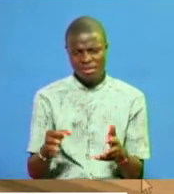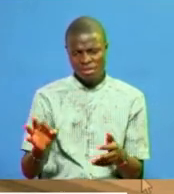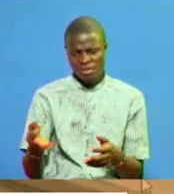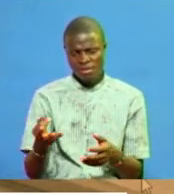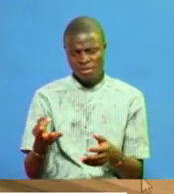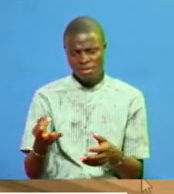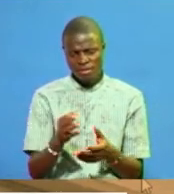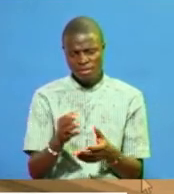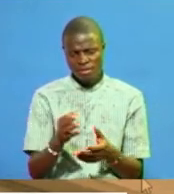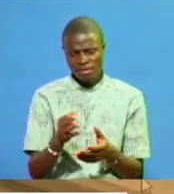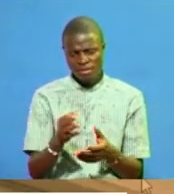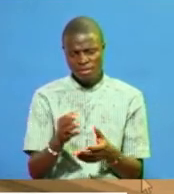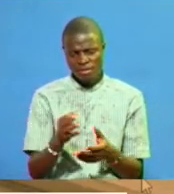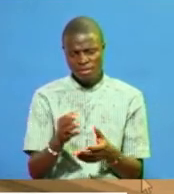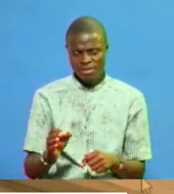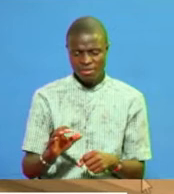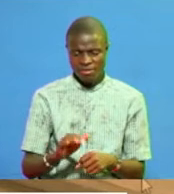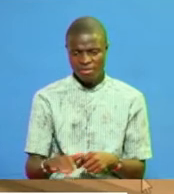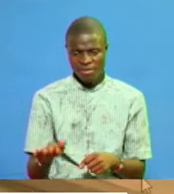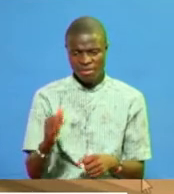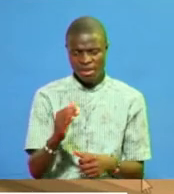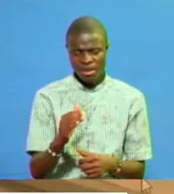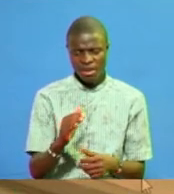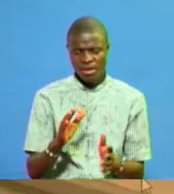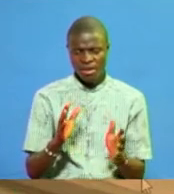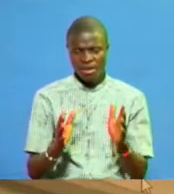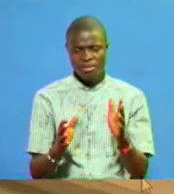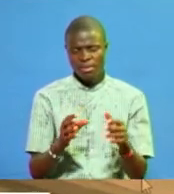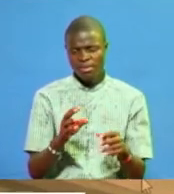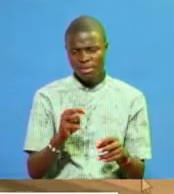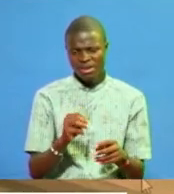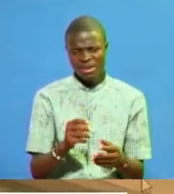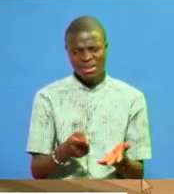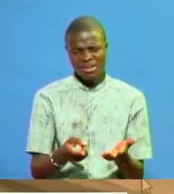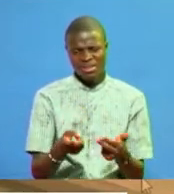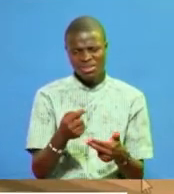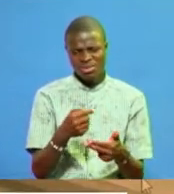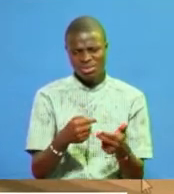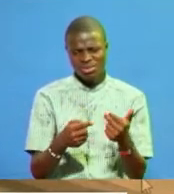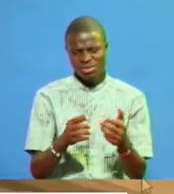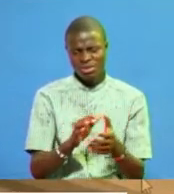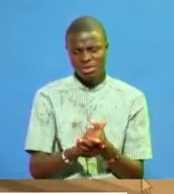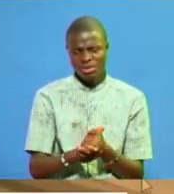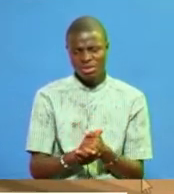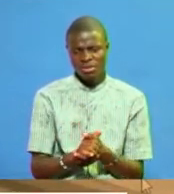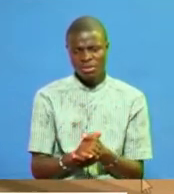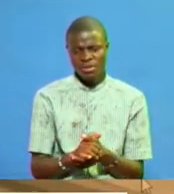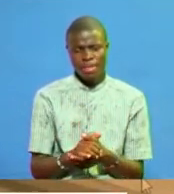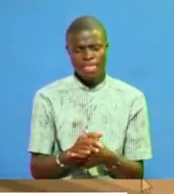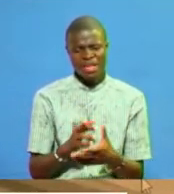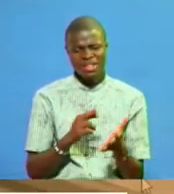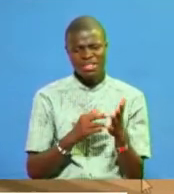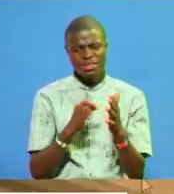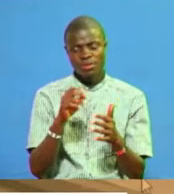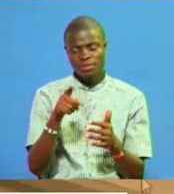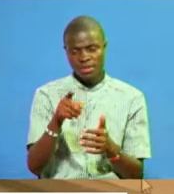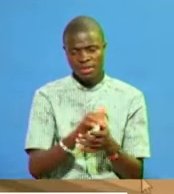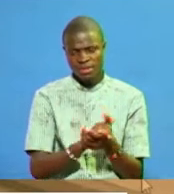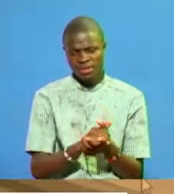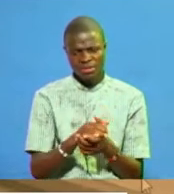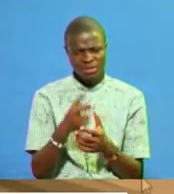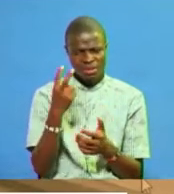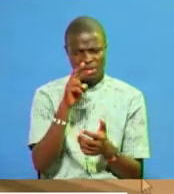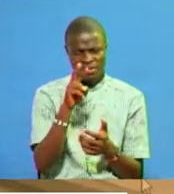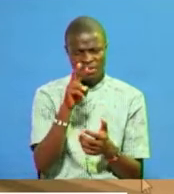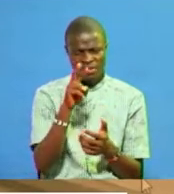people graduating from colleges and universities don't find ready jobs. So as a result of this, we have seen a lot of